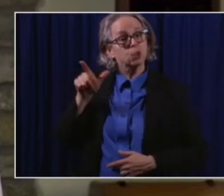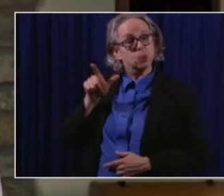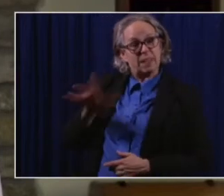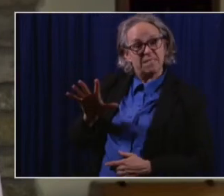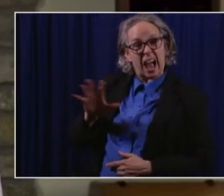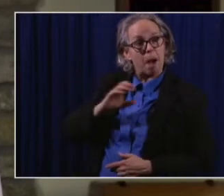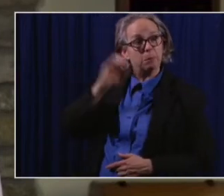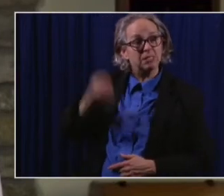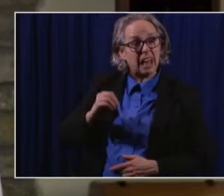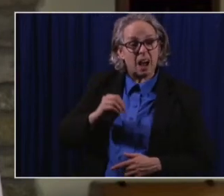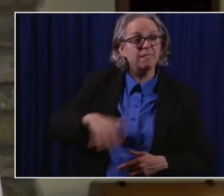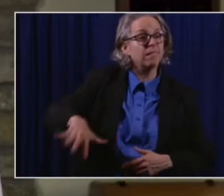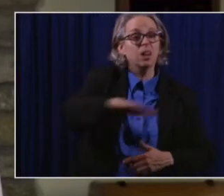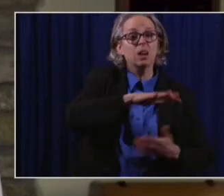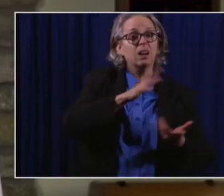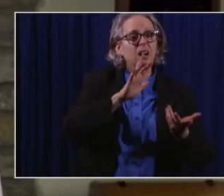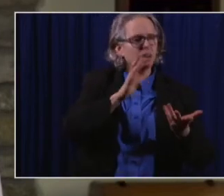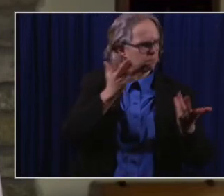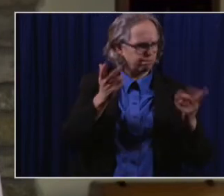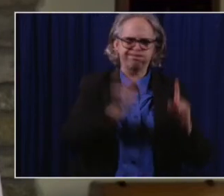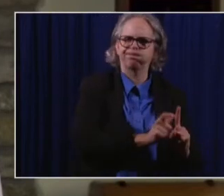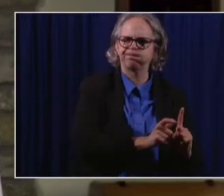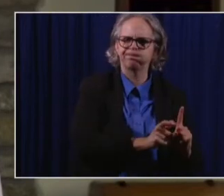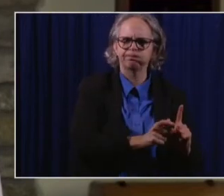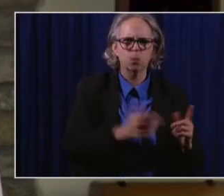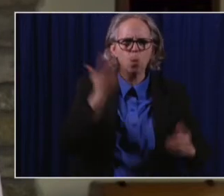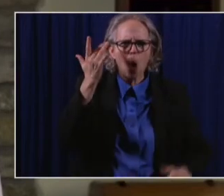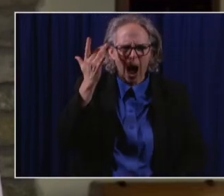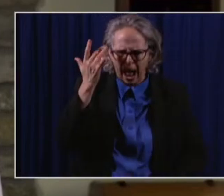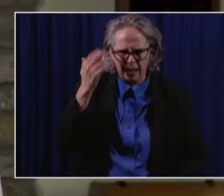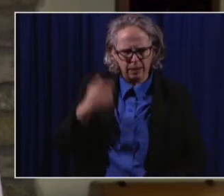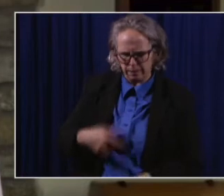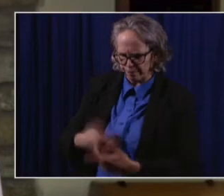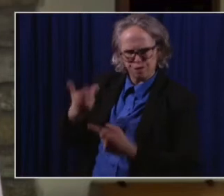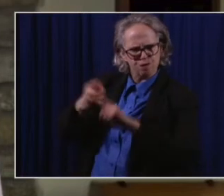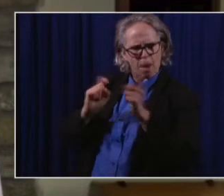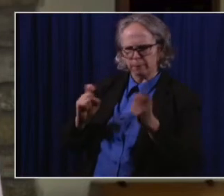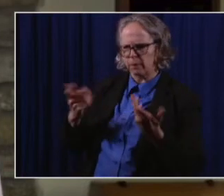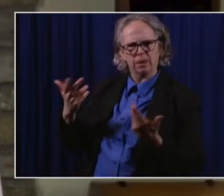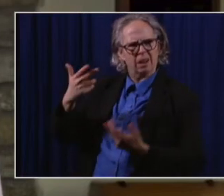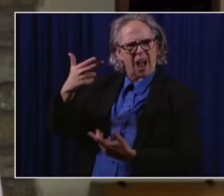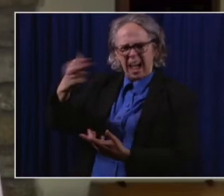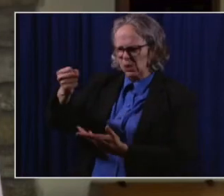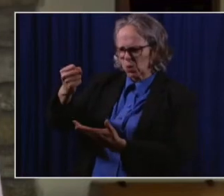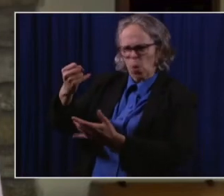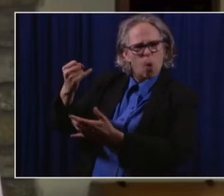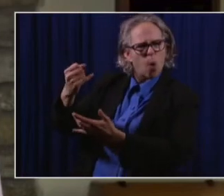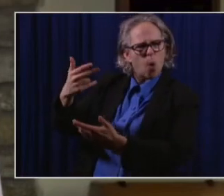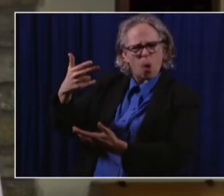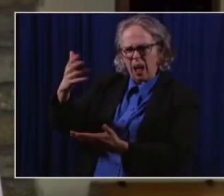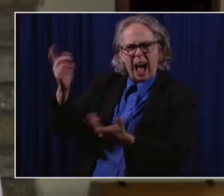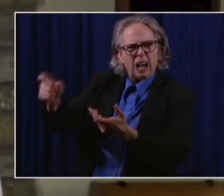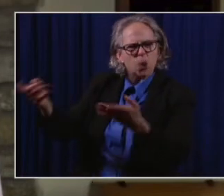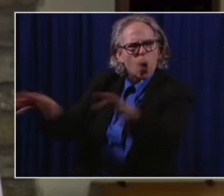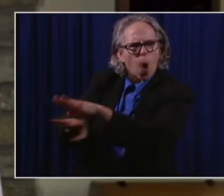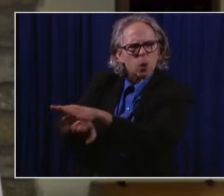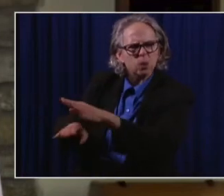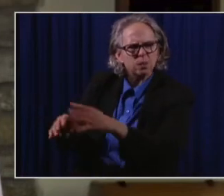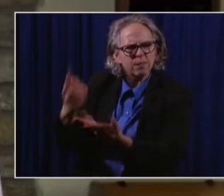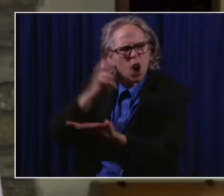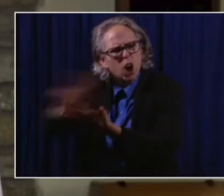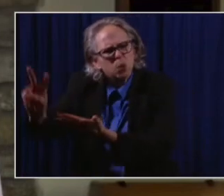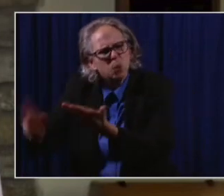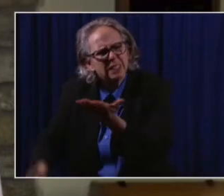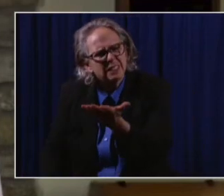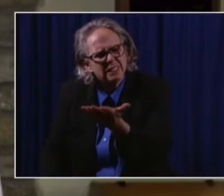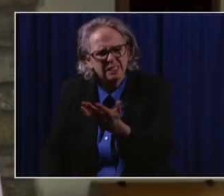being quarantined. The cases are now expanding, unfortunately, to other family members. Fayette County, a school and a daycare were closed